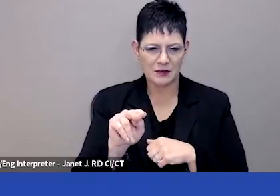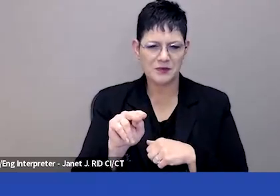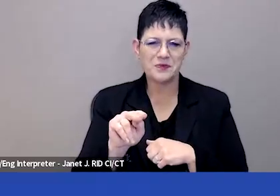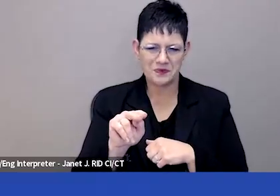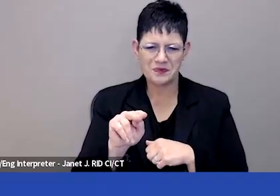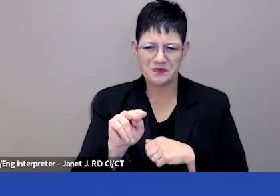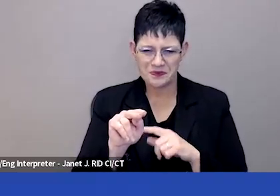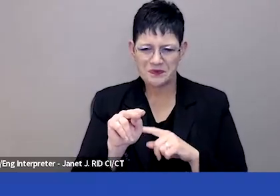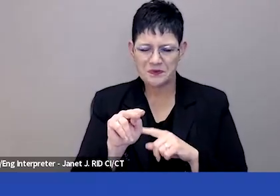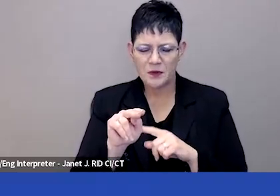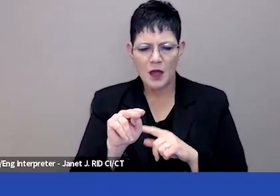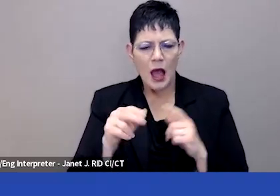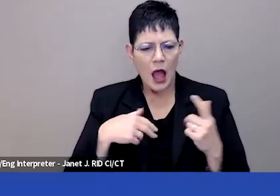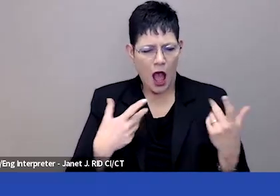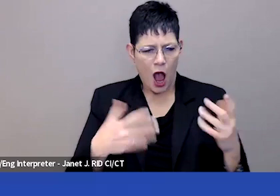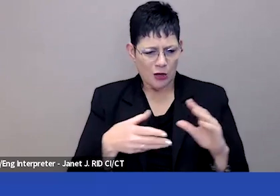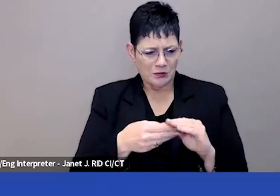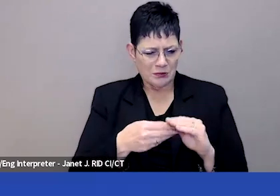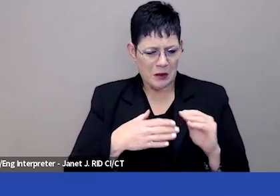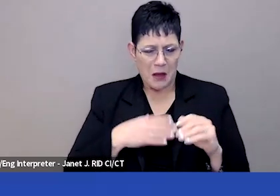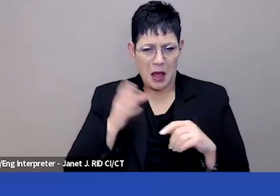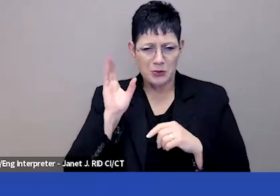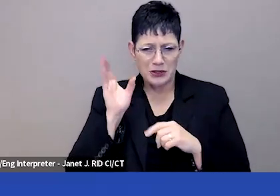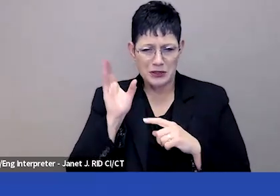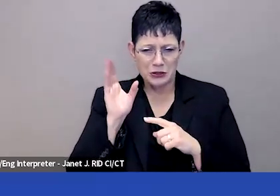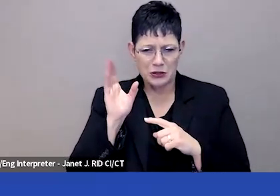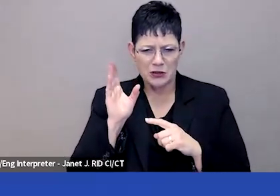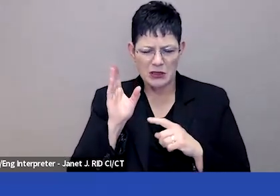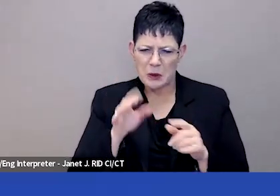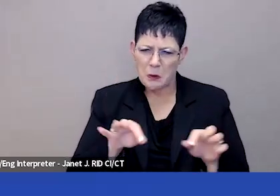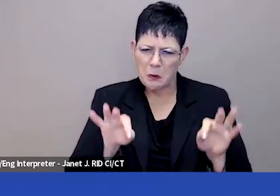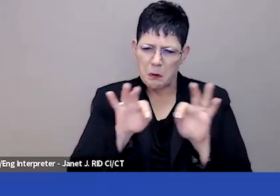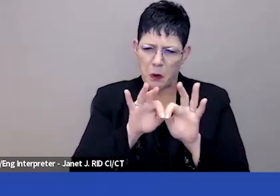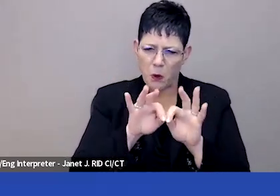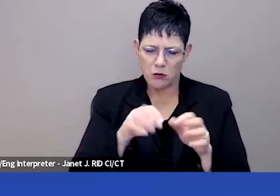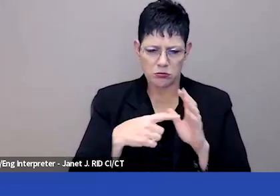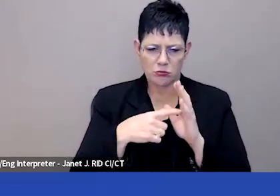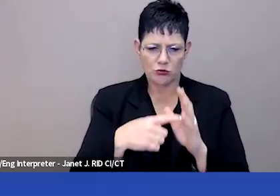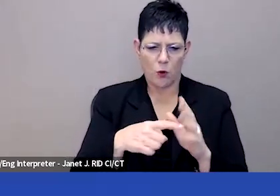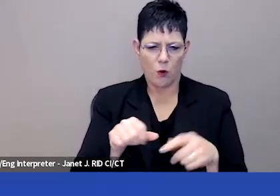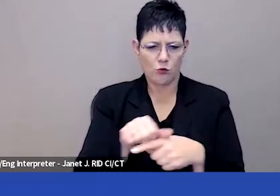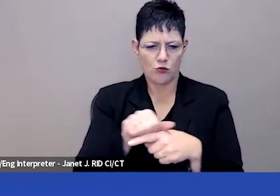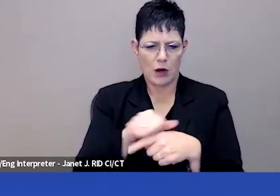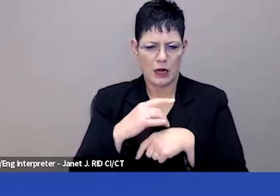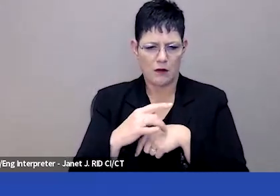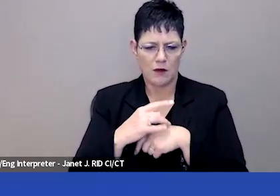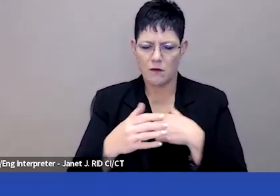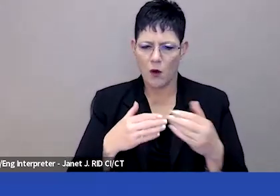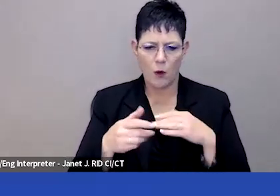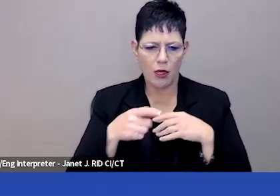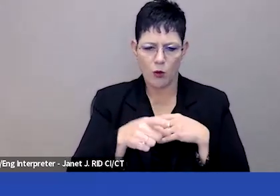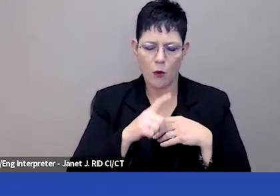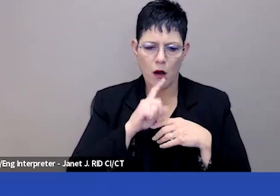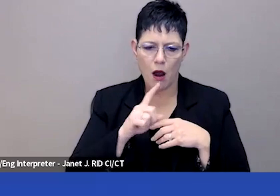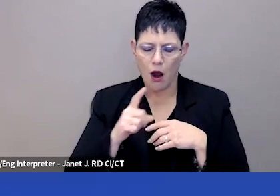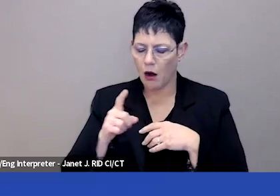my presentation, we wanted to make sure that training was available, regardless of whether you're a family caregiver or